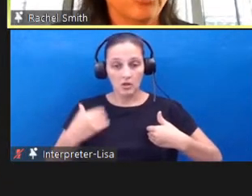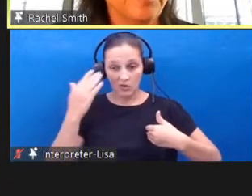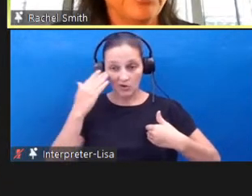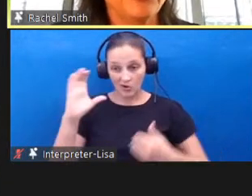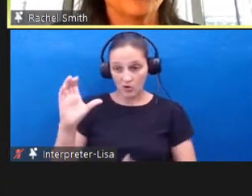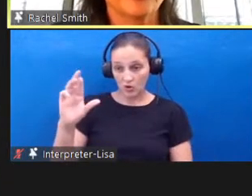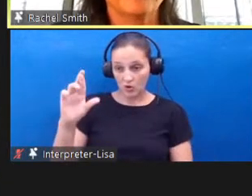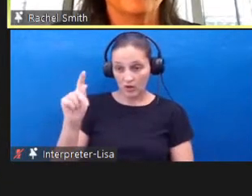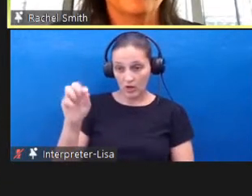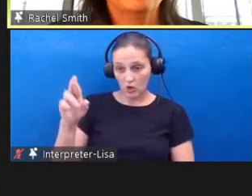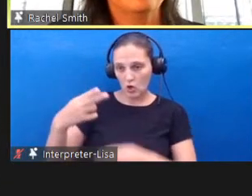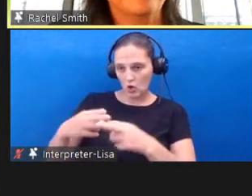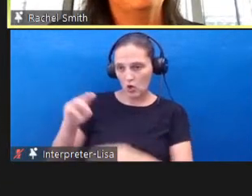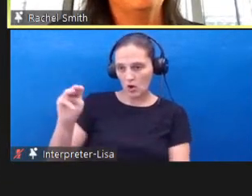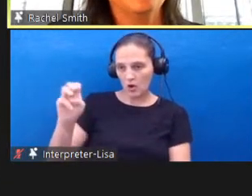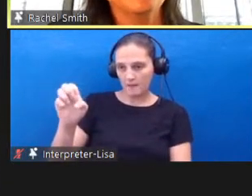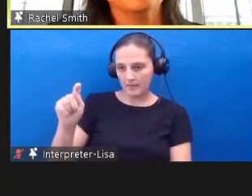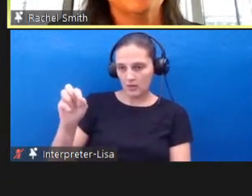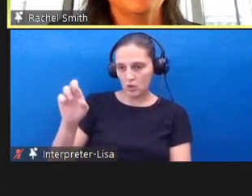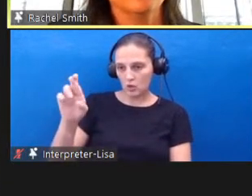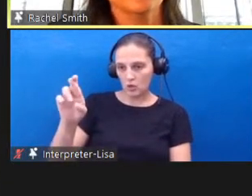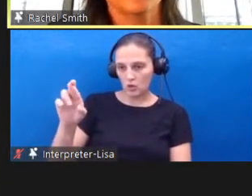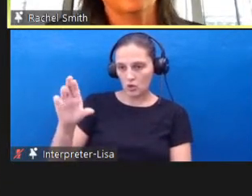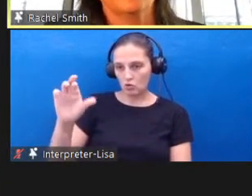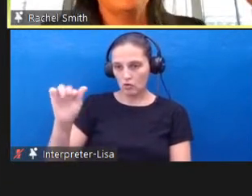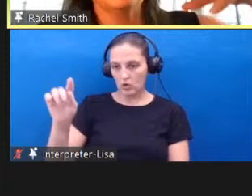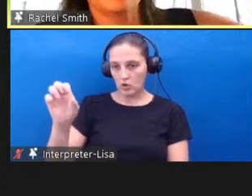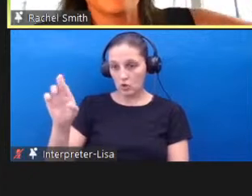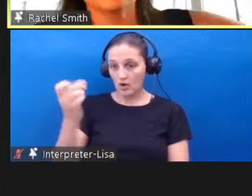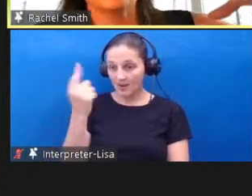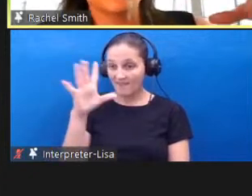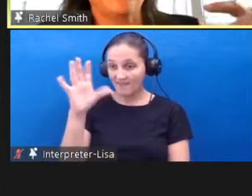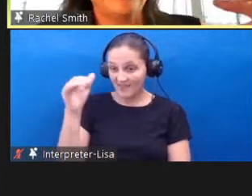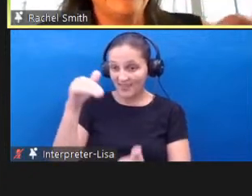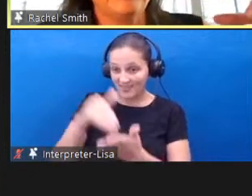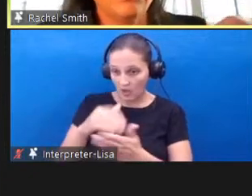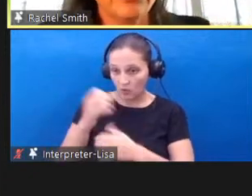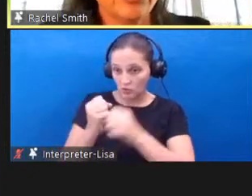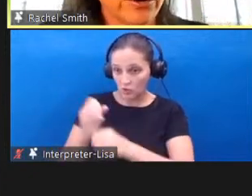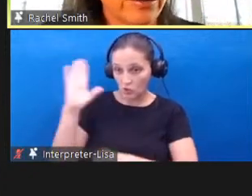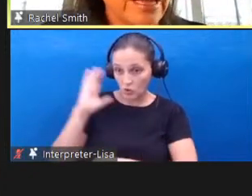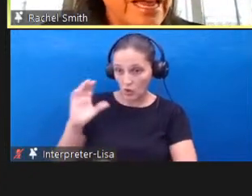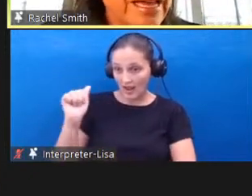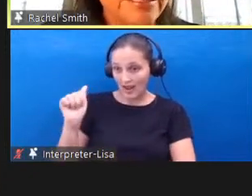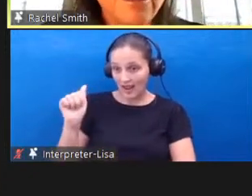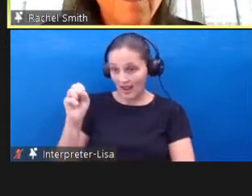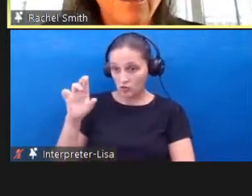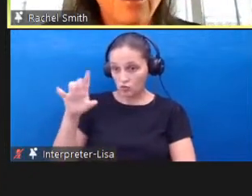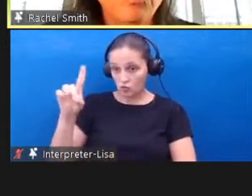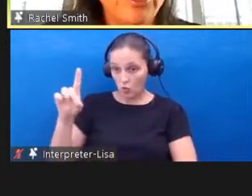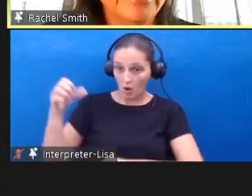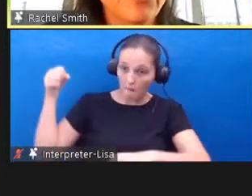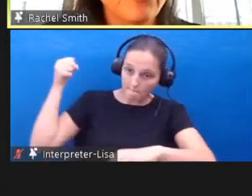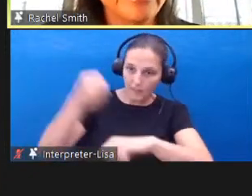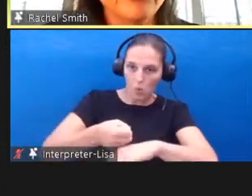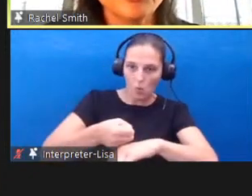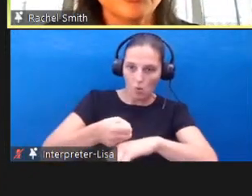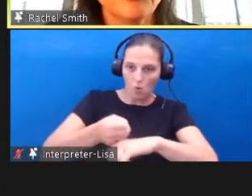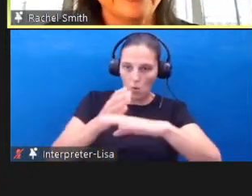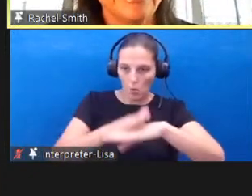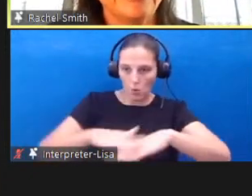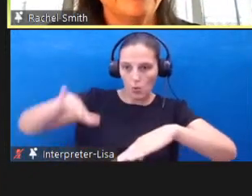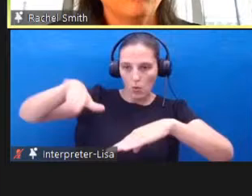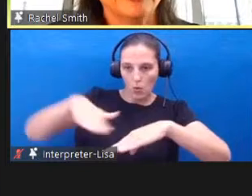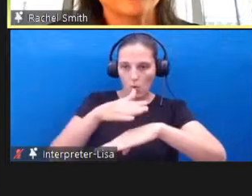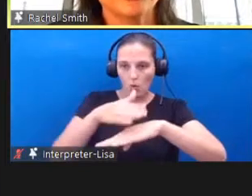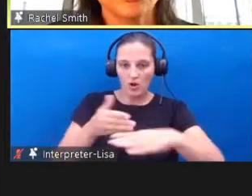nearby called Meteor Crater that 50,000 years ago, a piece of an asteroid hit on Earth. And it's very near to the